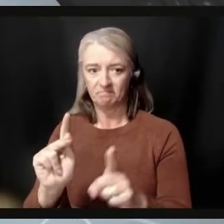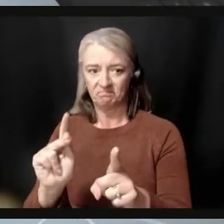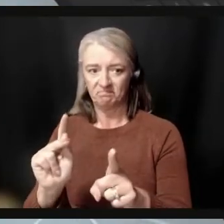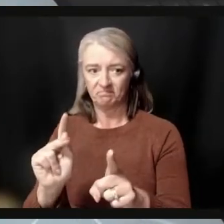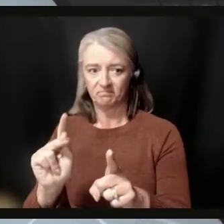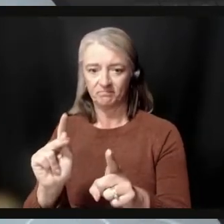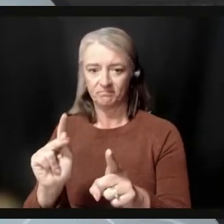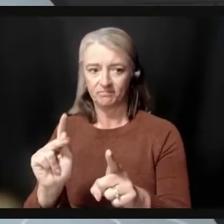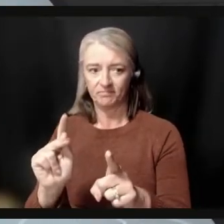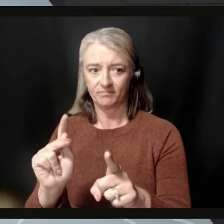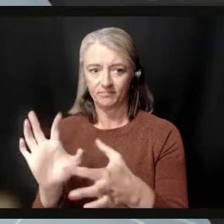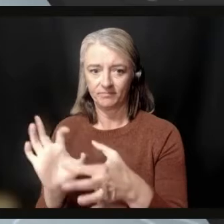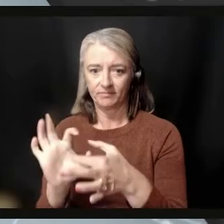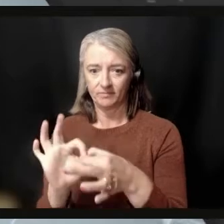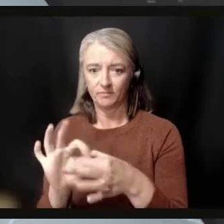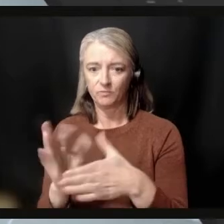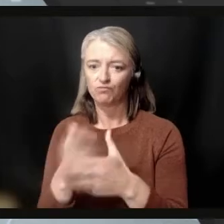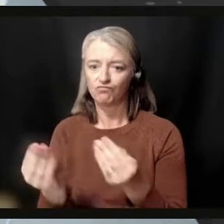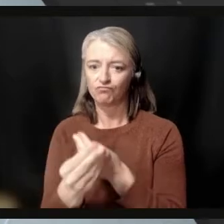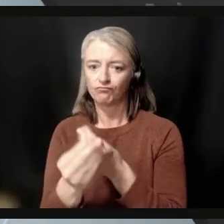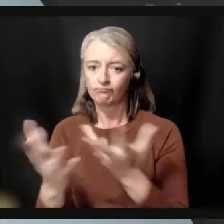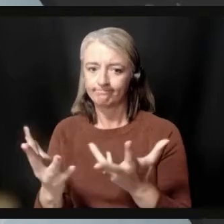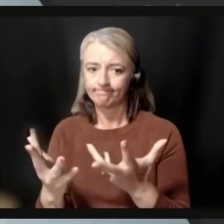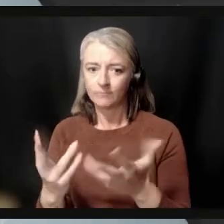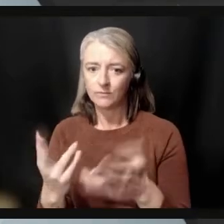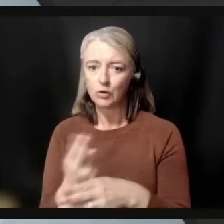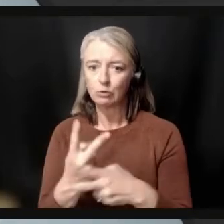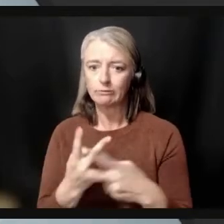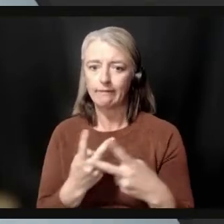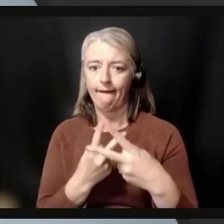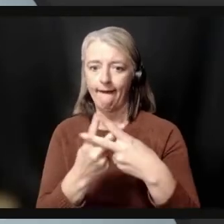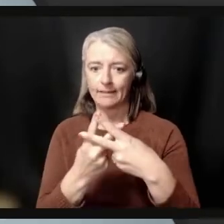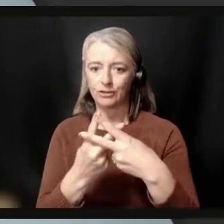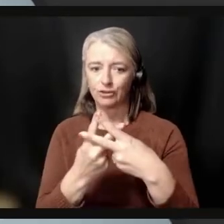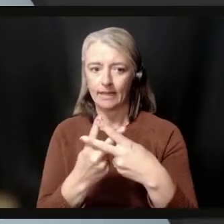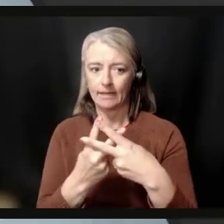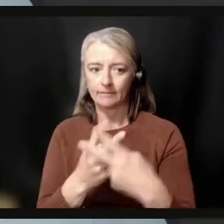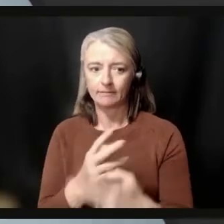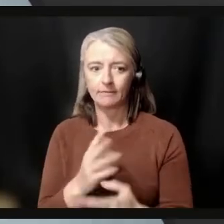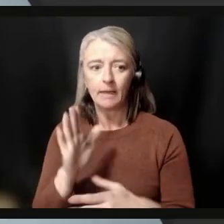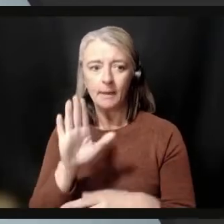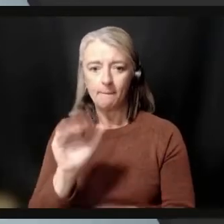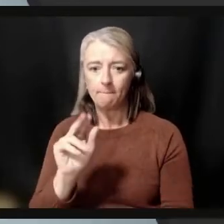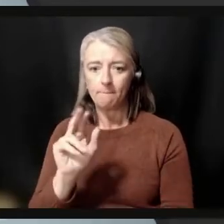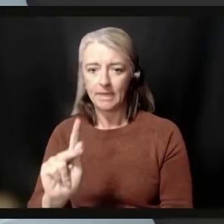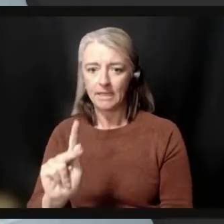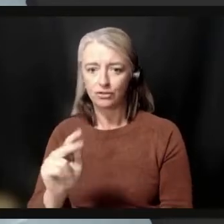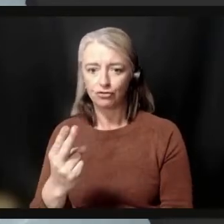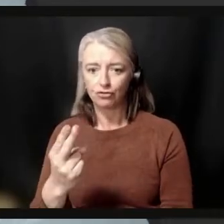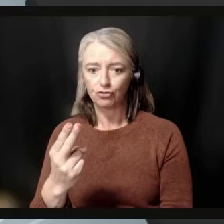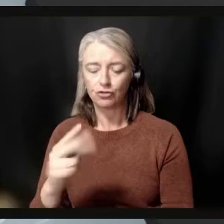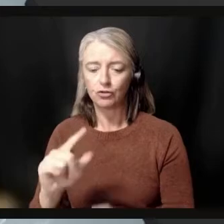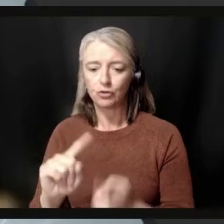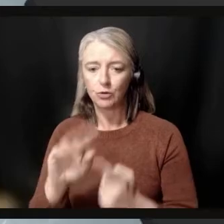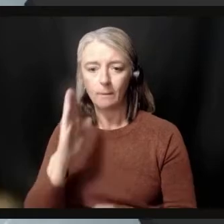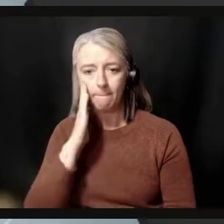our discussion. Use the hashtag #BenchToBedside. Now, we've talked about the importance of genetic testing,